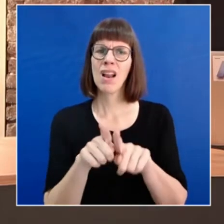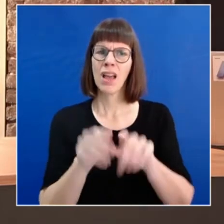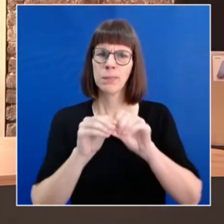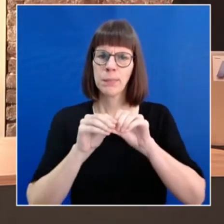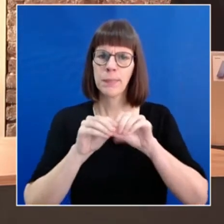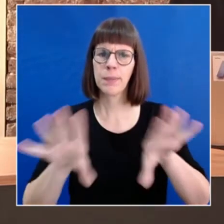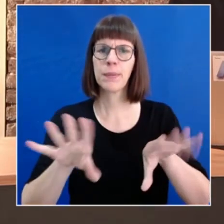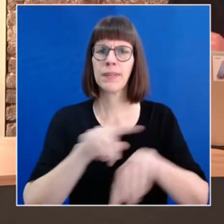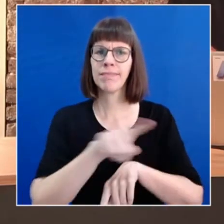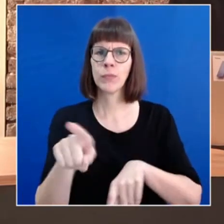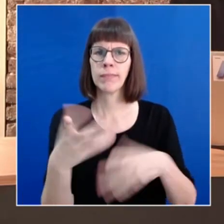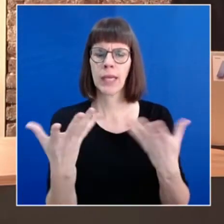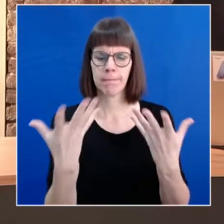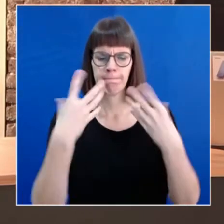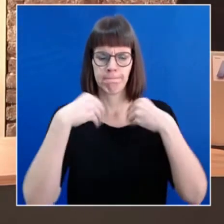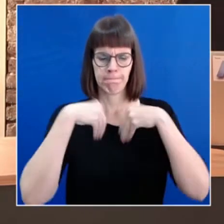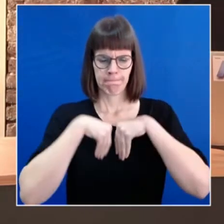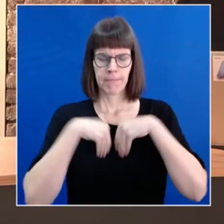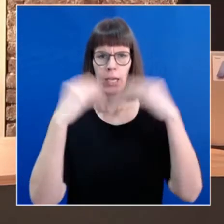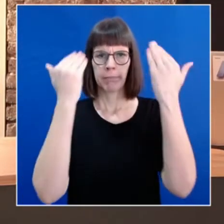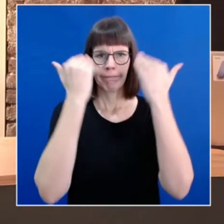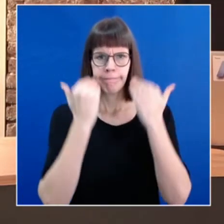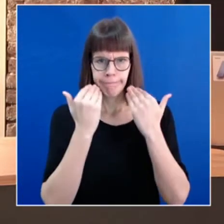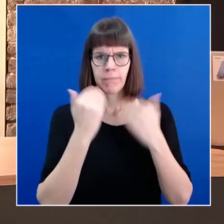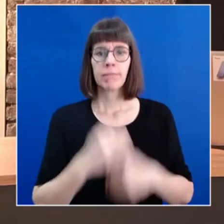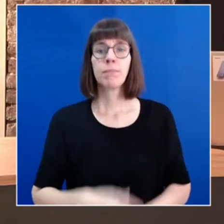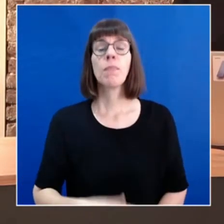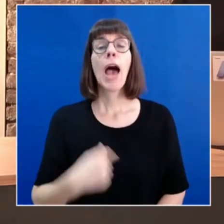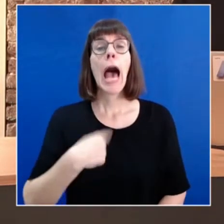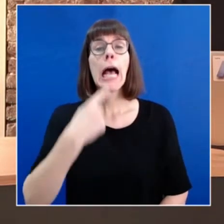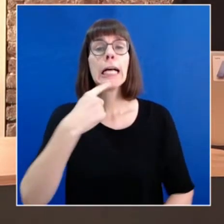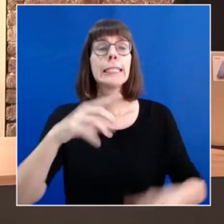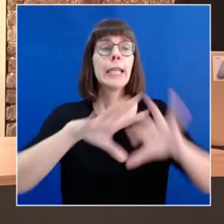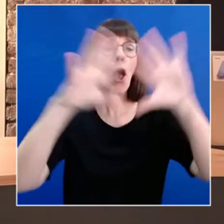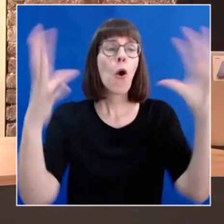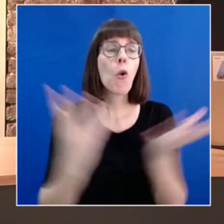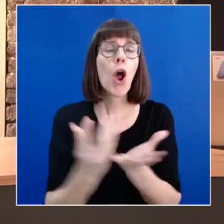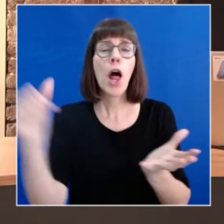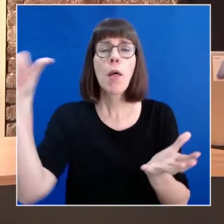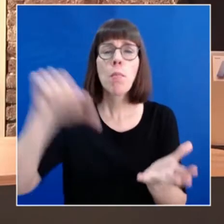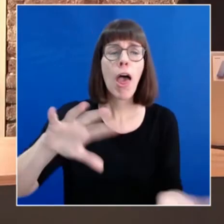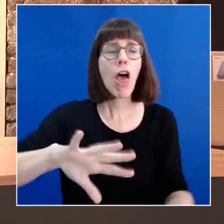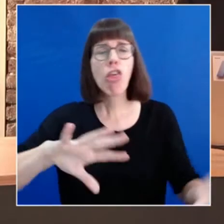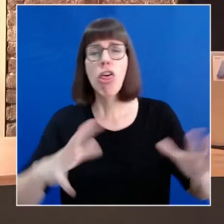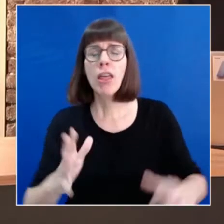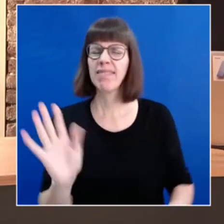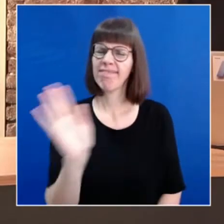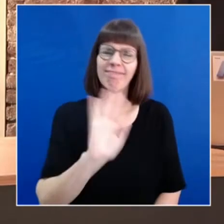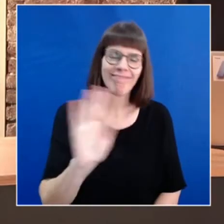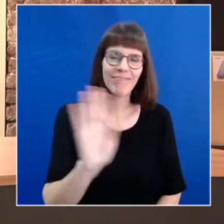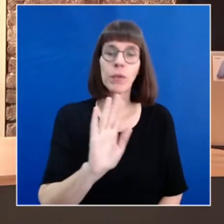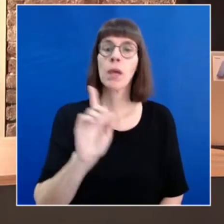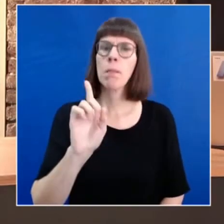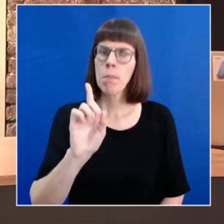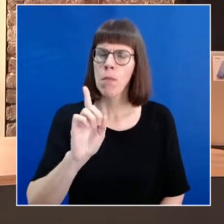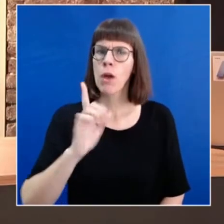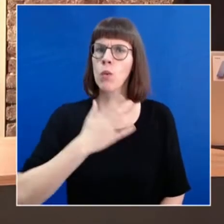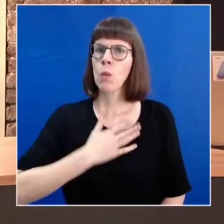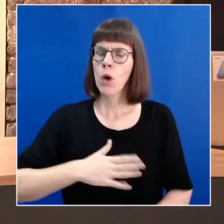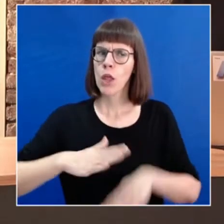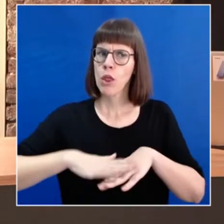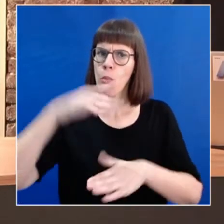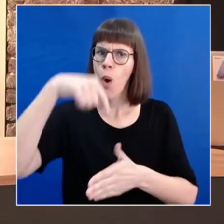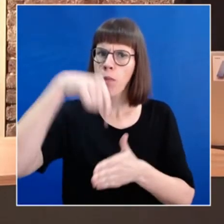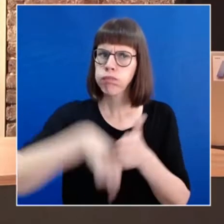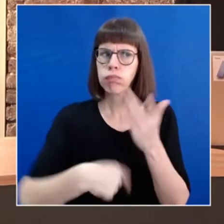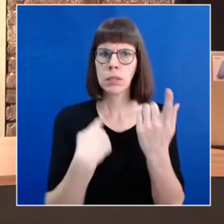I'm not only complaining how wrong the world is, no. I'm going too deeper in it, and I did research and I go further in that. And maybe we need